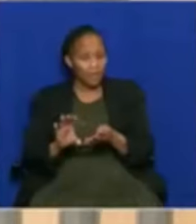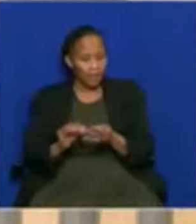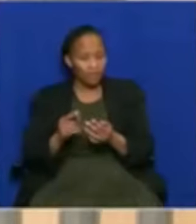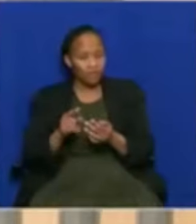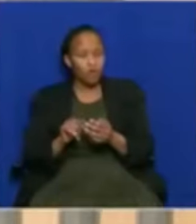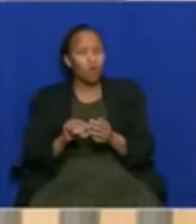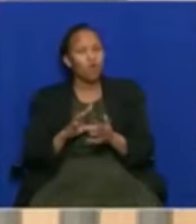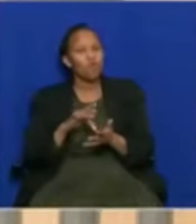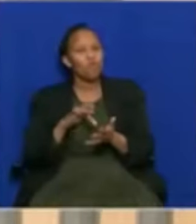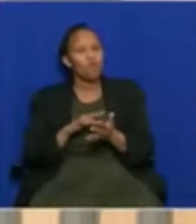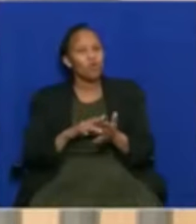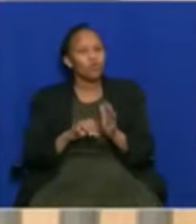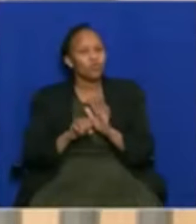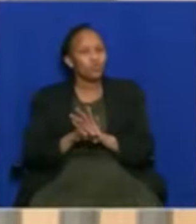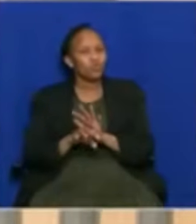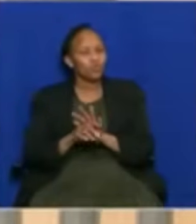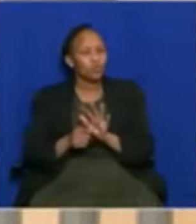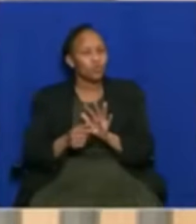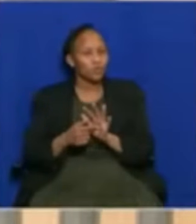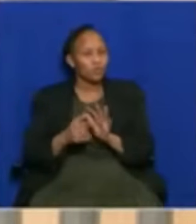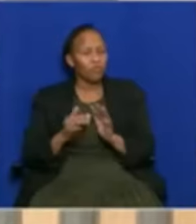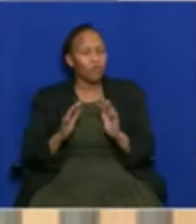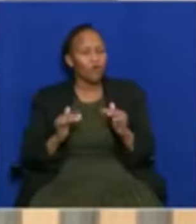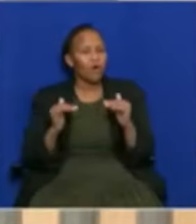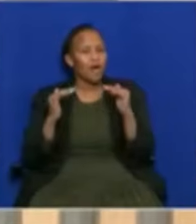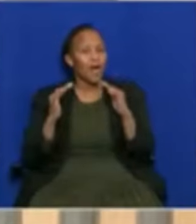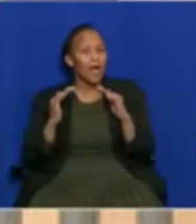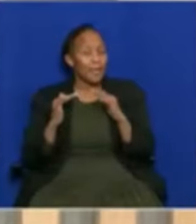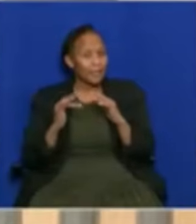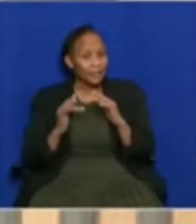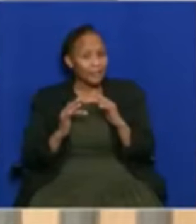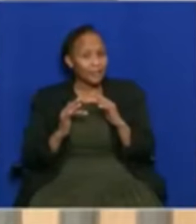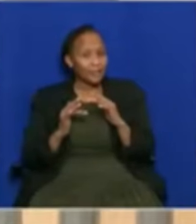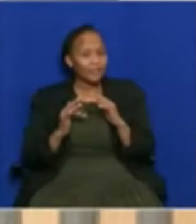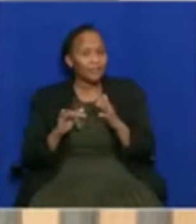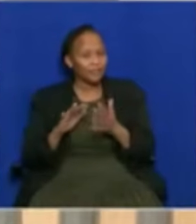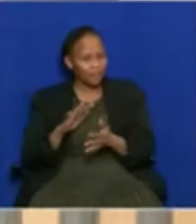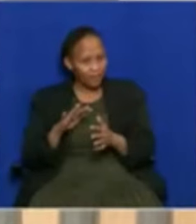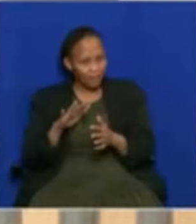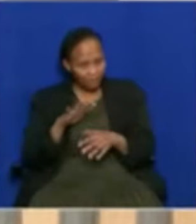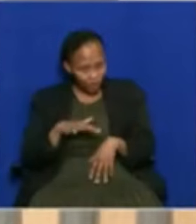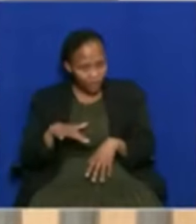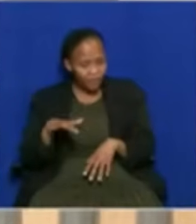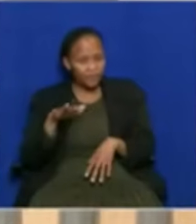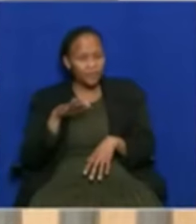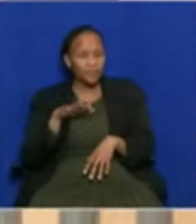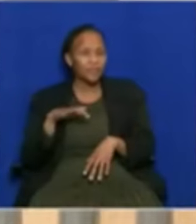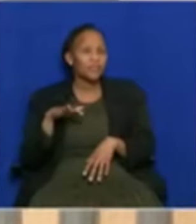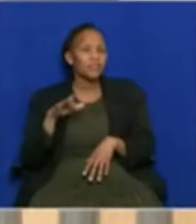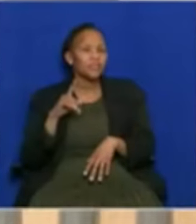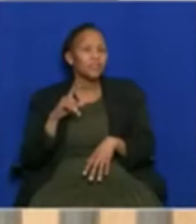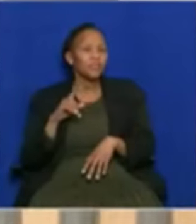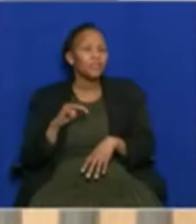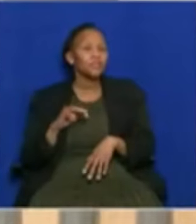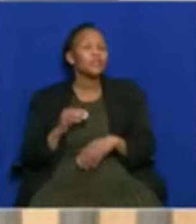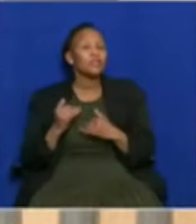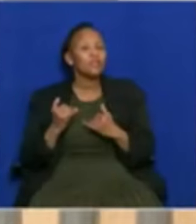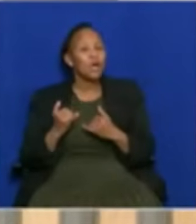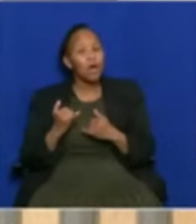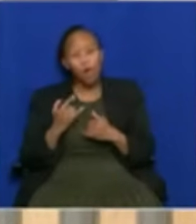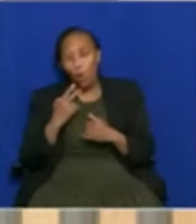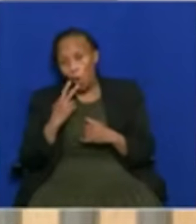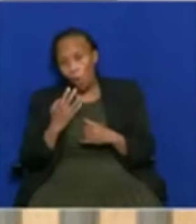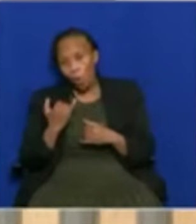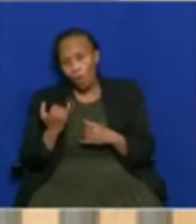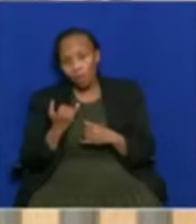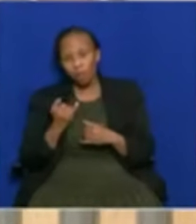technical field, I would assume. And yet you seem to come across as suggesting on this score